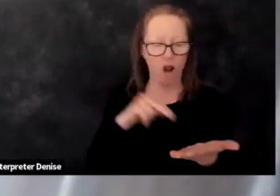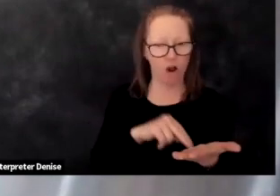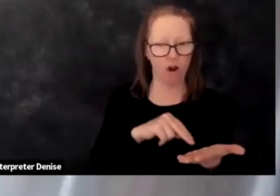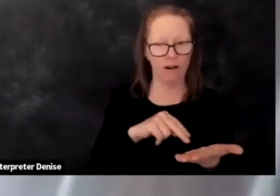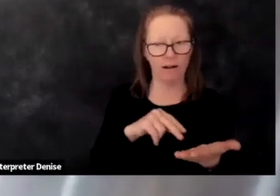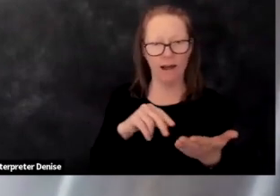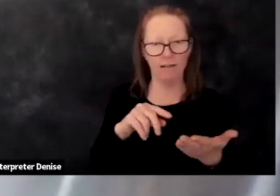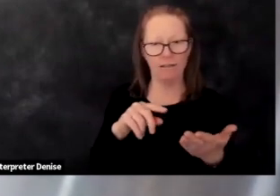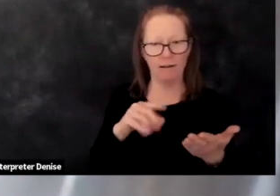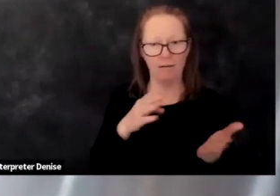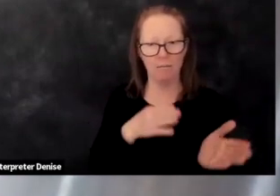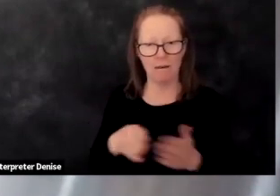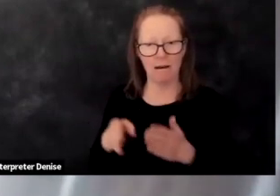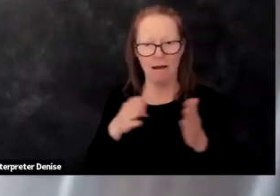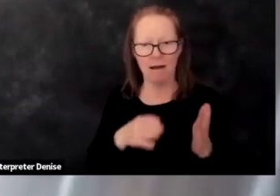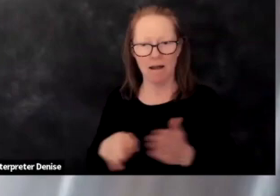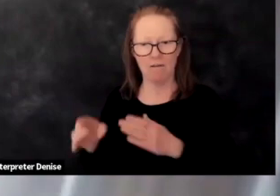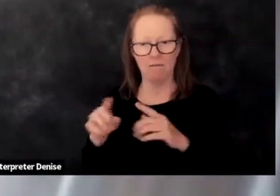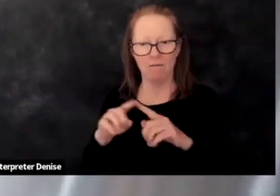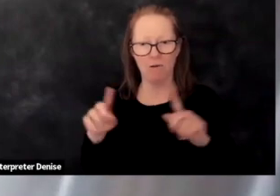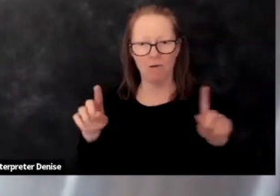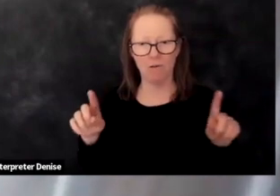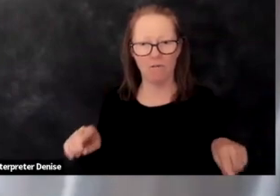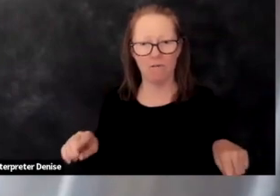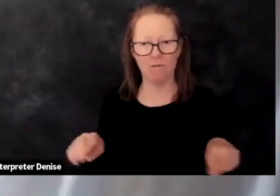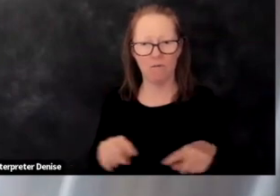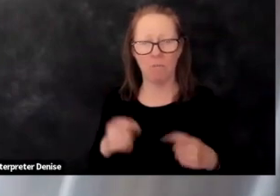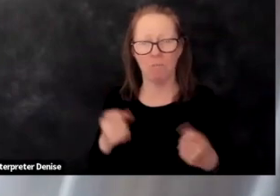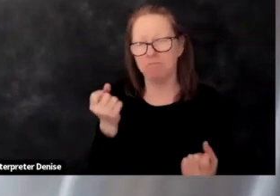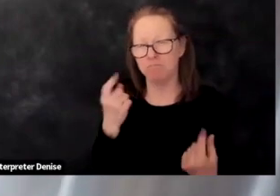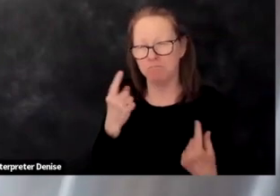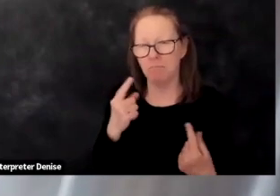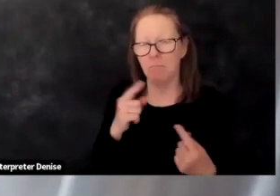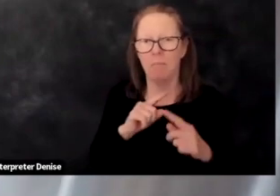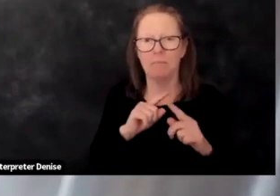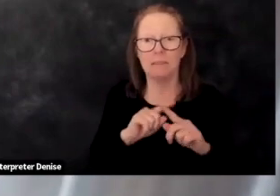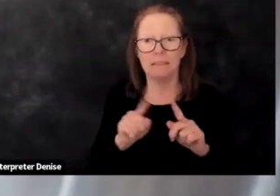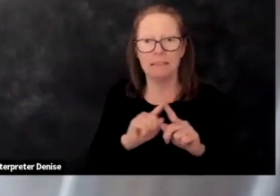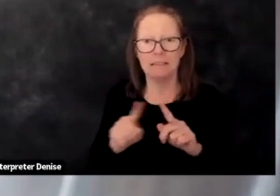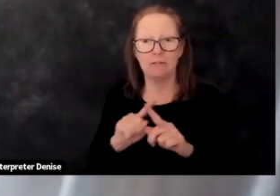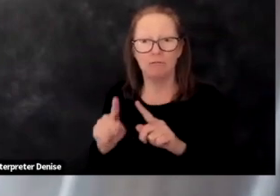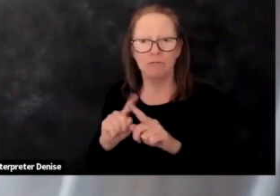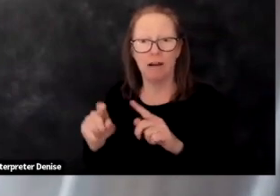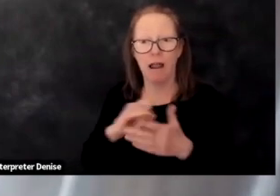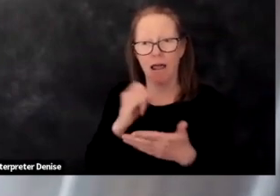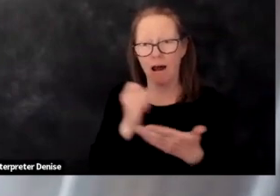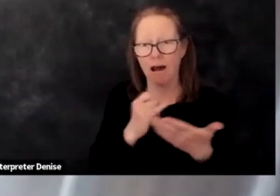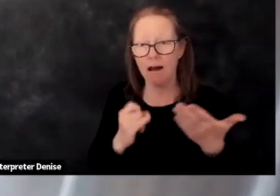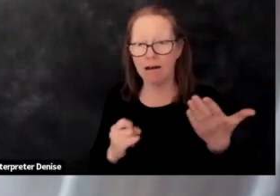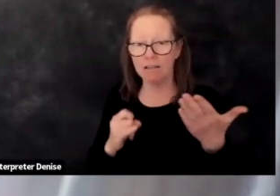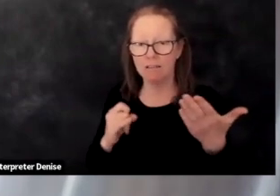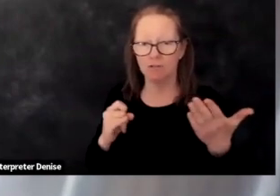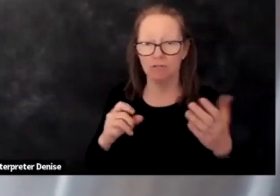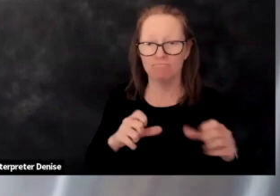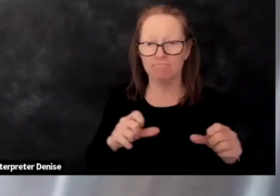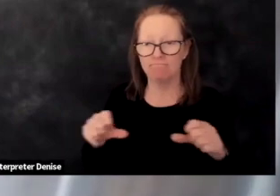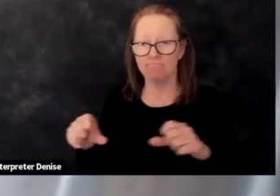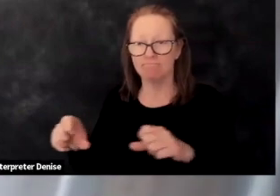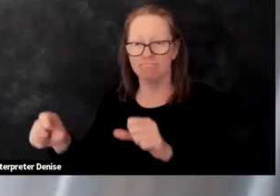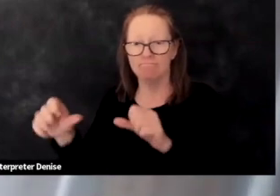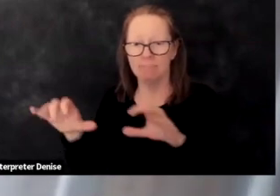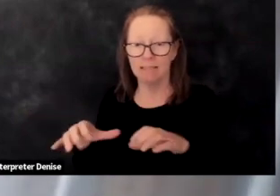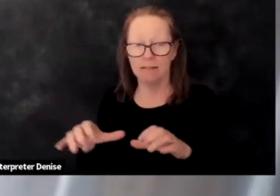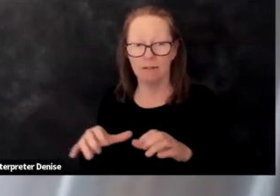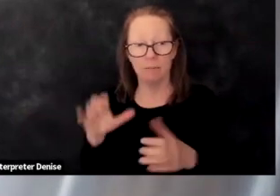I understand the multiple lines for different activities, but I believe when the cast reopened